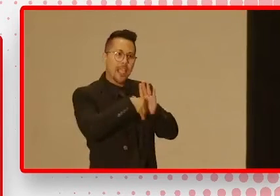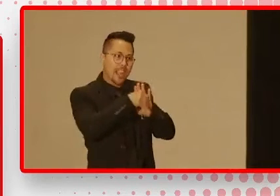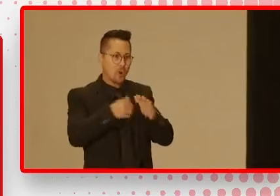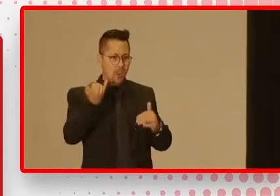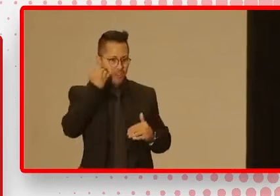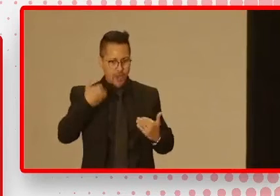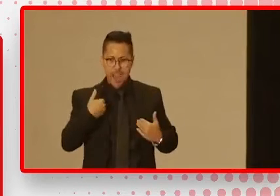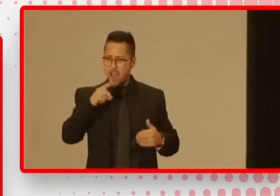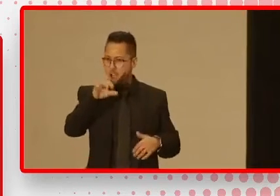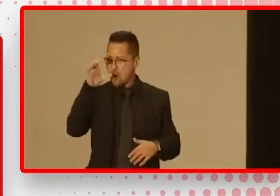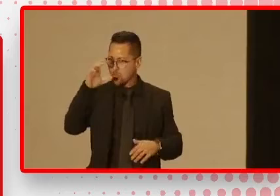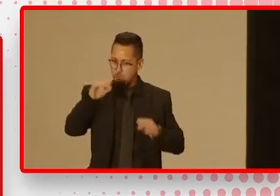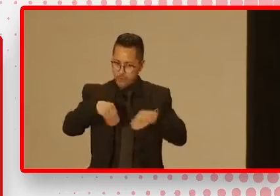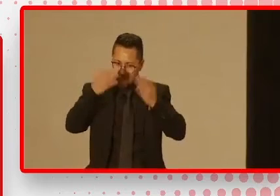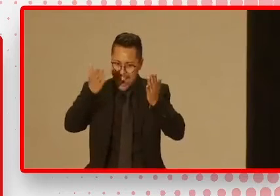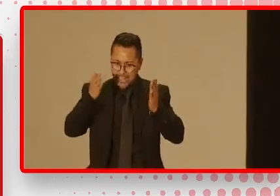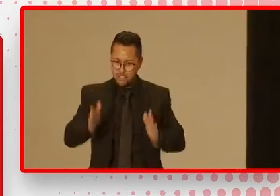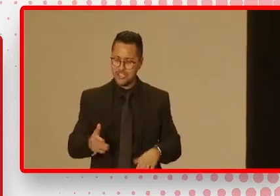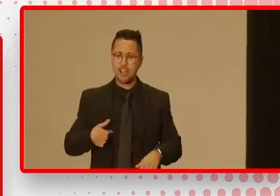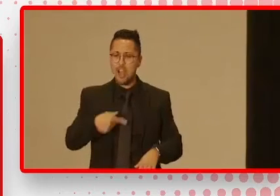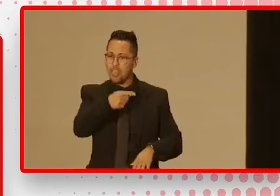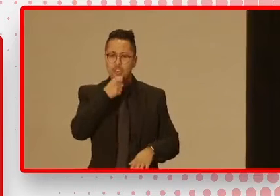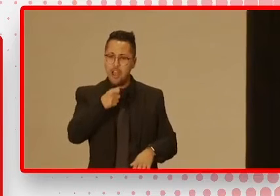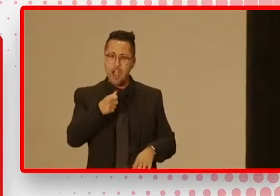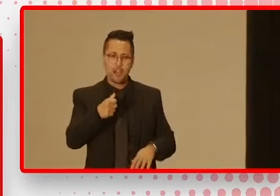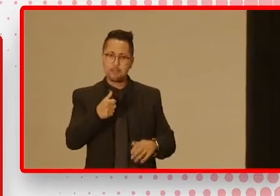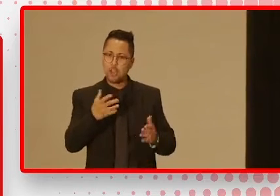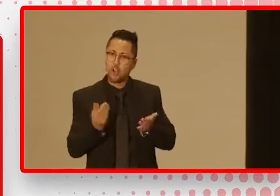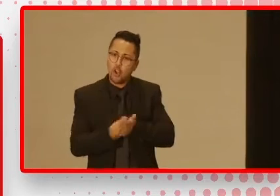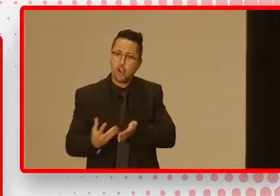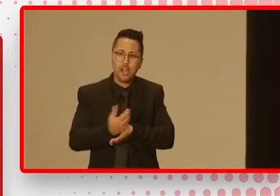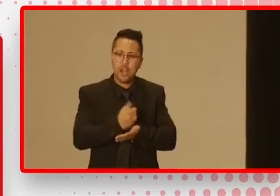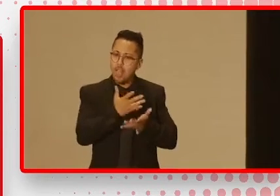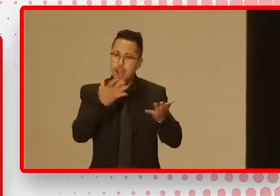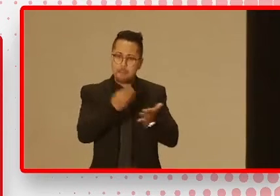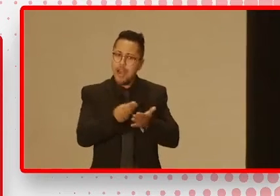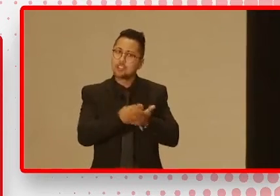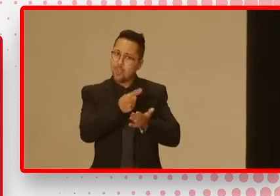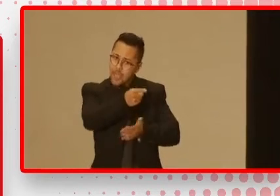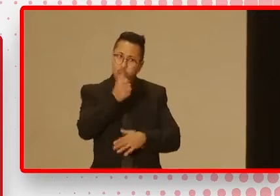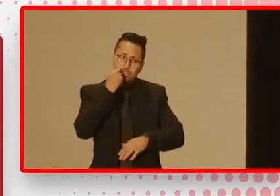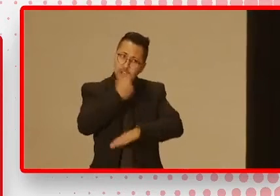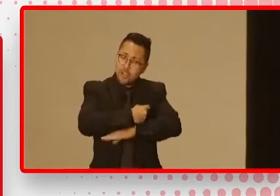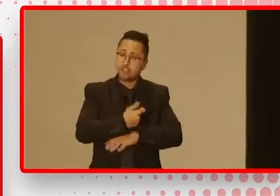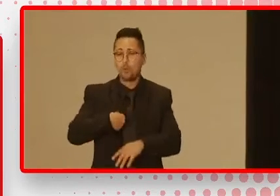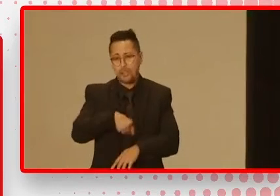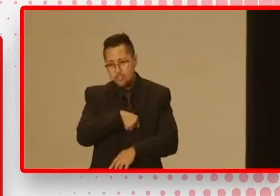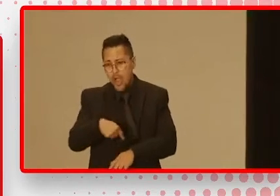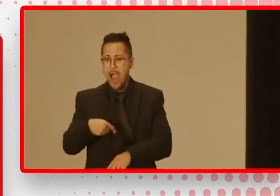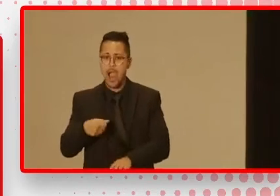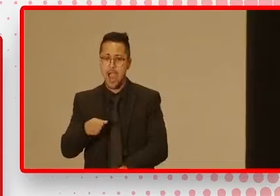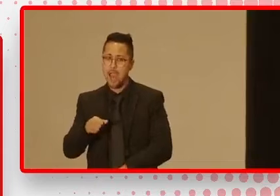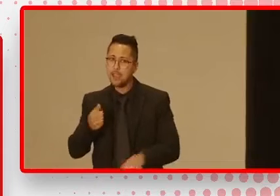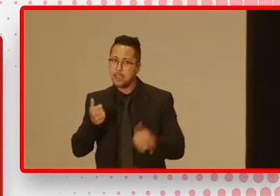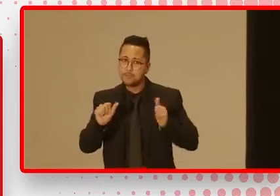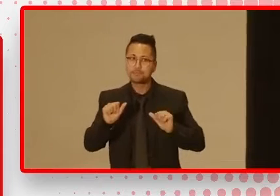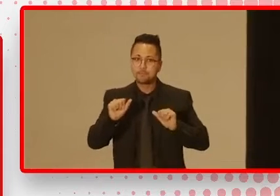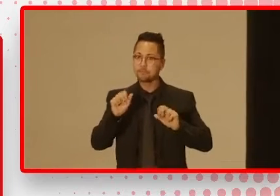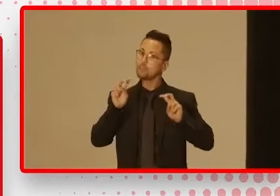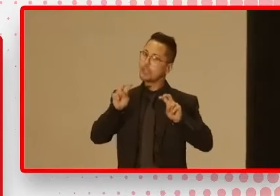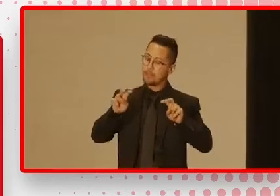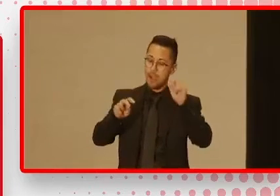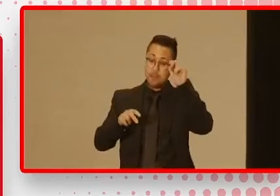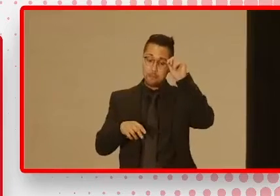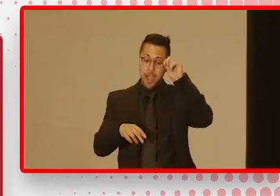here, they're not going to be making a lot of money and they're going to be closing their doors. So we do keep an eye on that. But we actually are just getting ready to